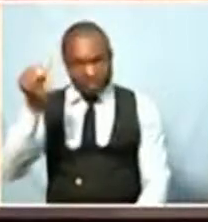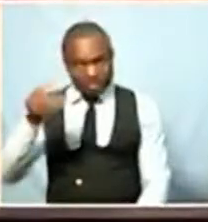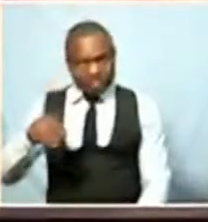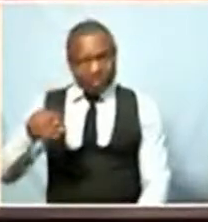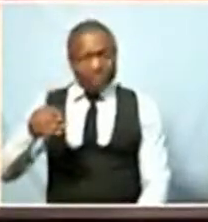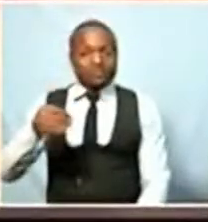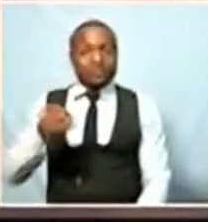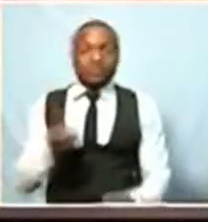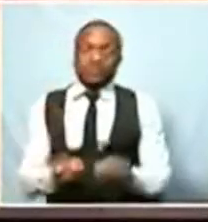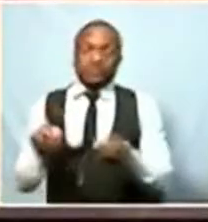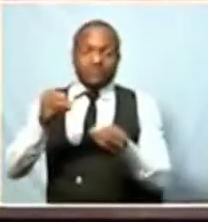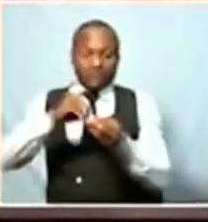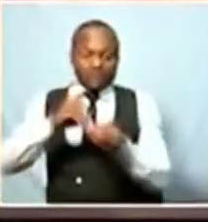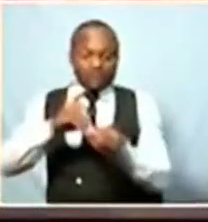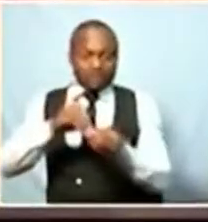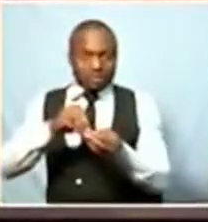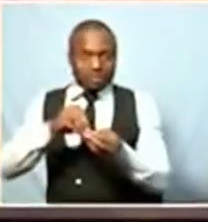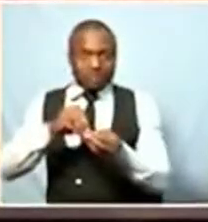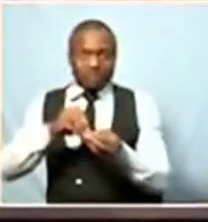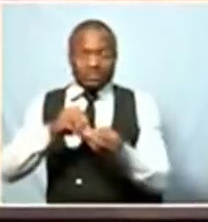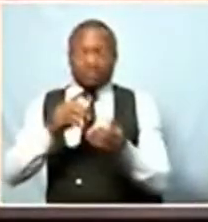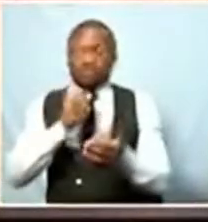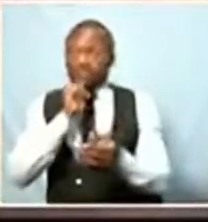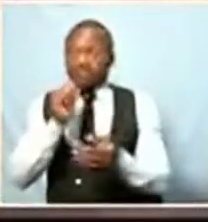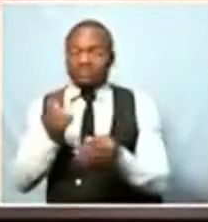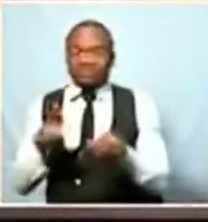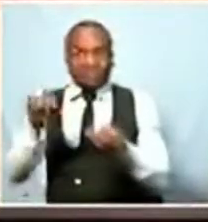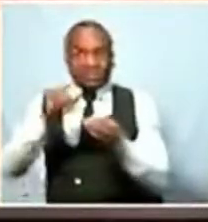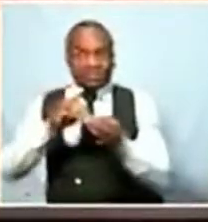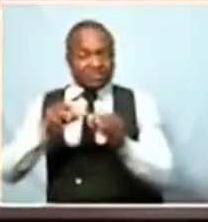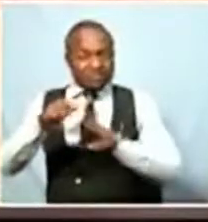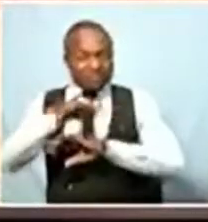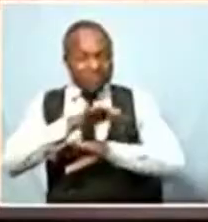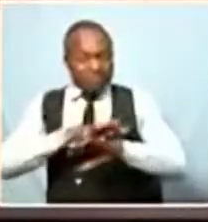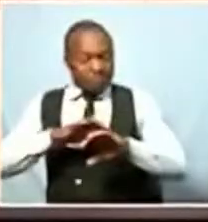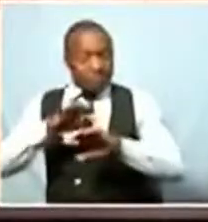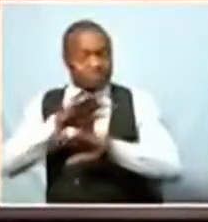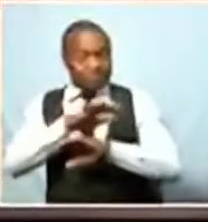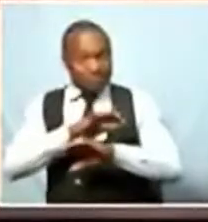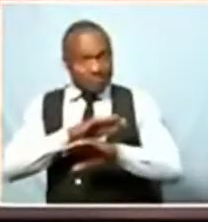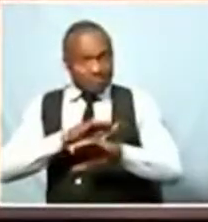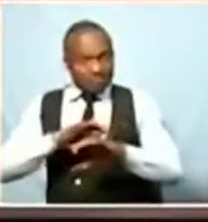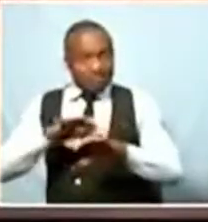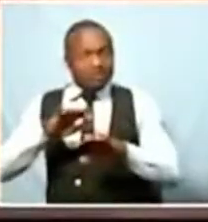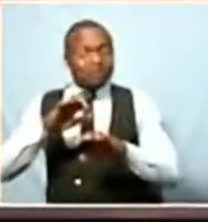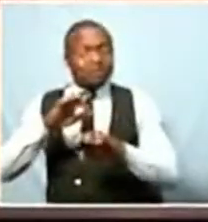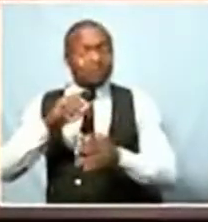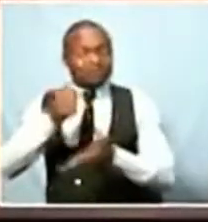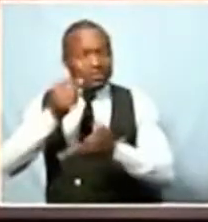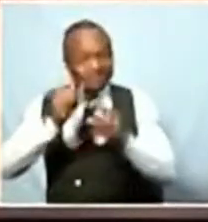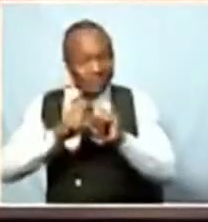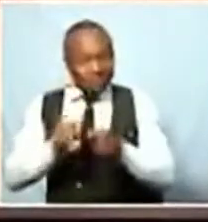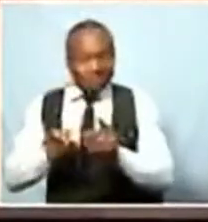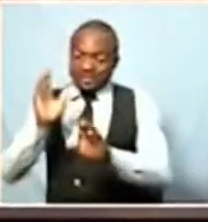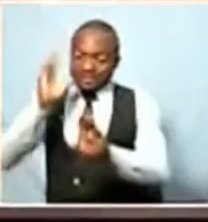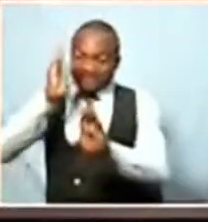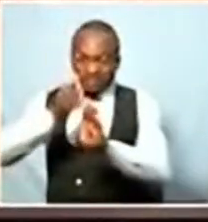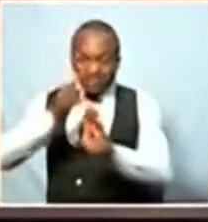It's not the increase in the overall budget, but just in a specific